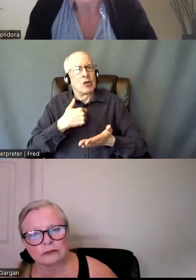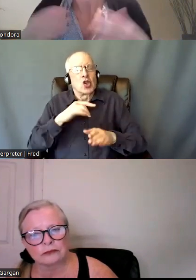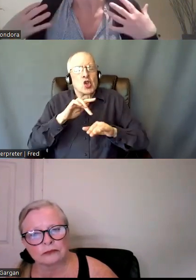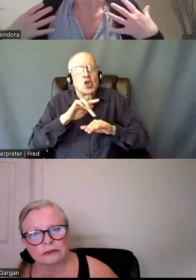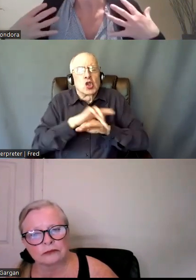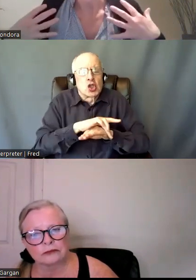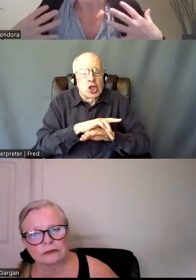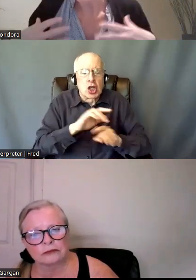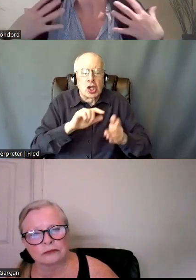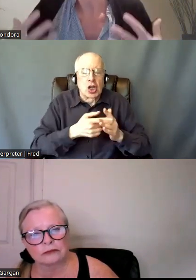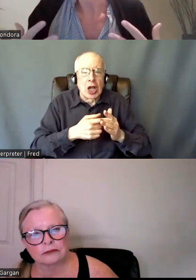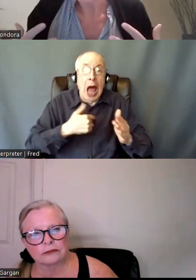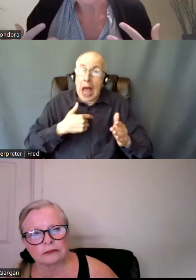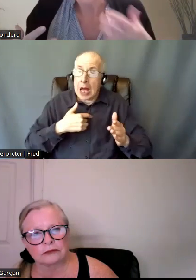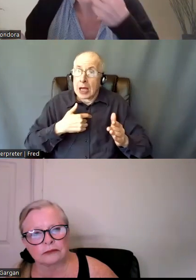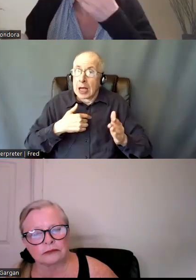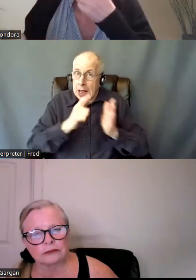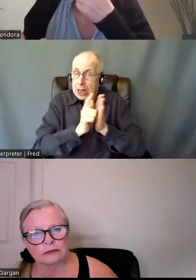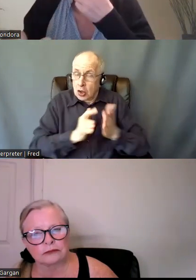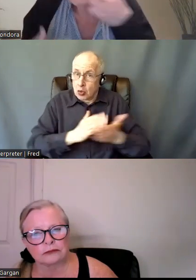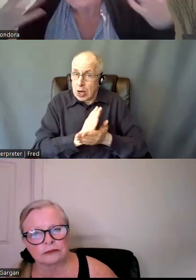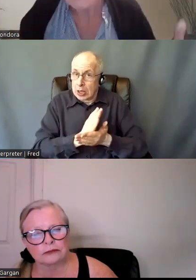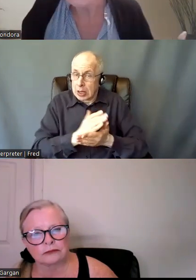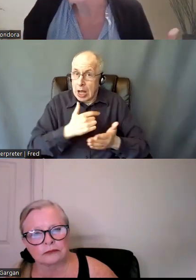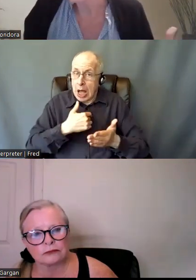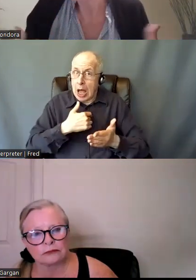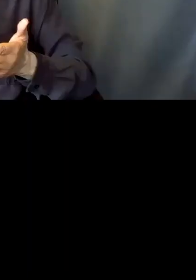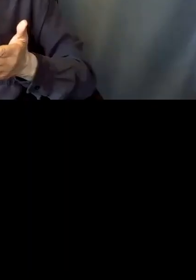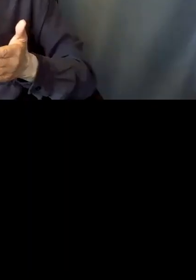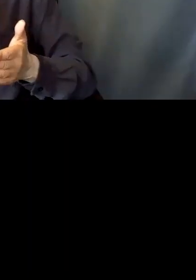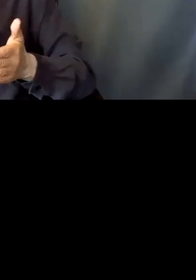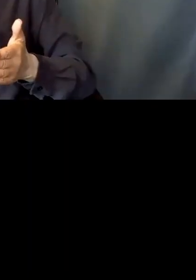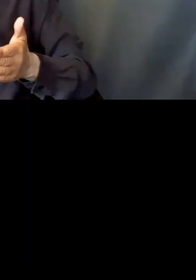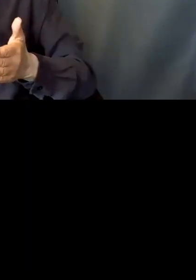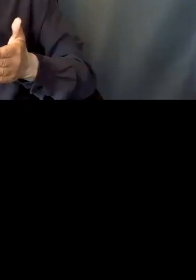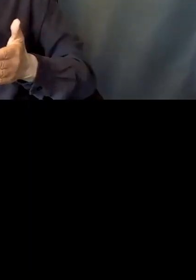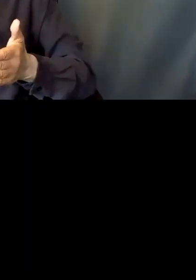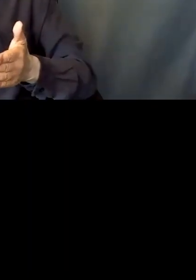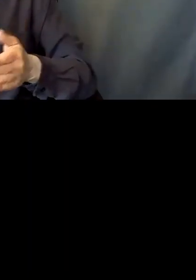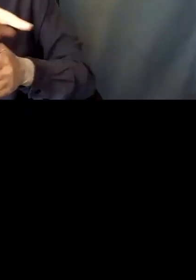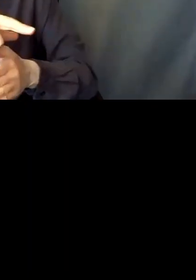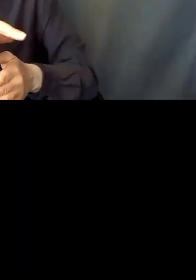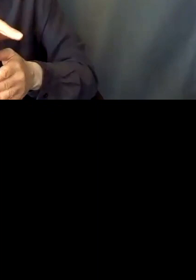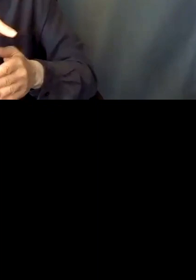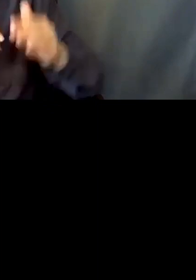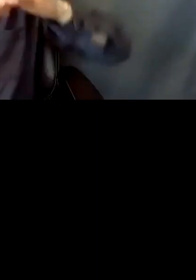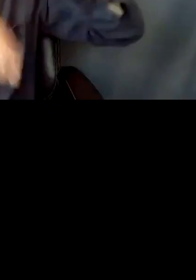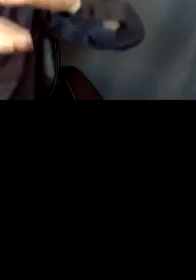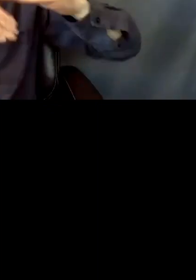even though I had a legal right as her guardian, when she was a minor, she didn't have to sign a release of information.